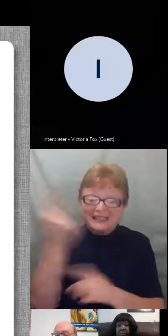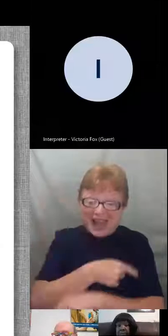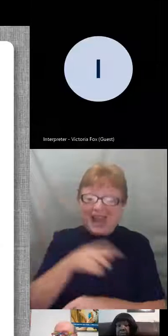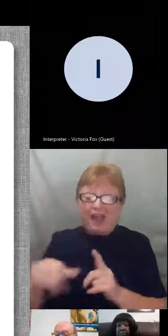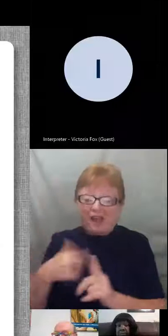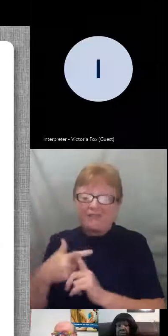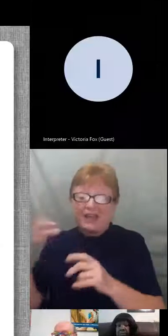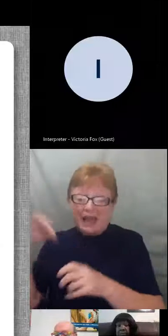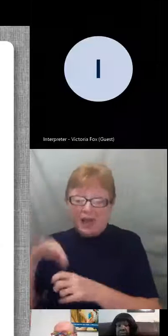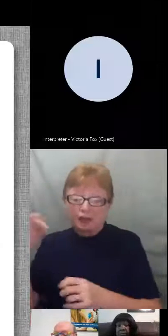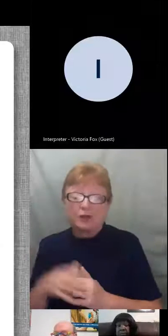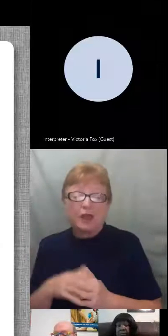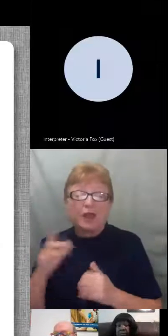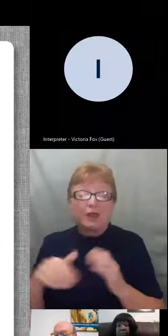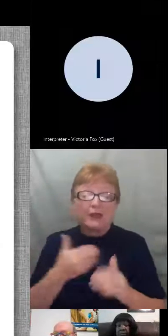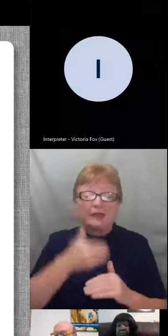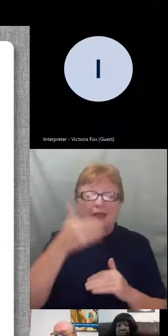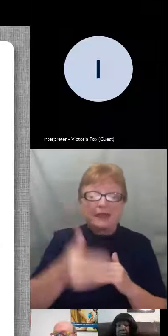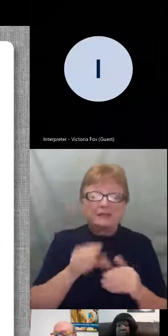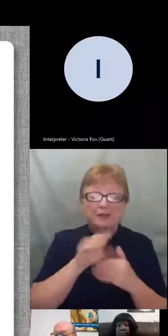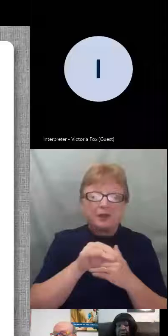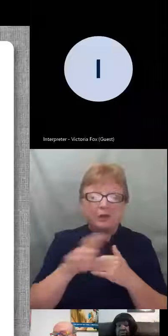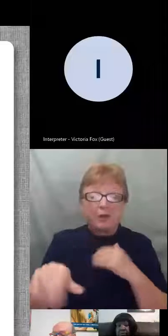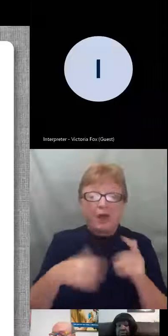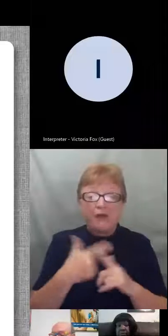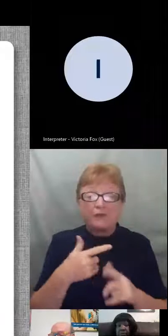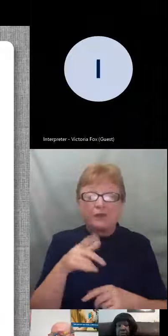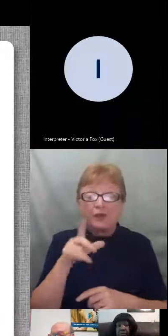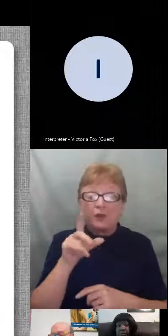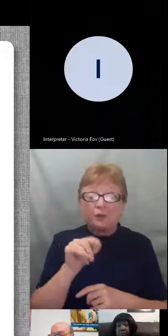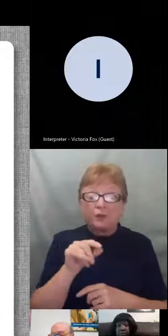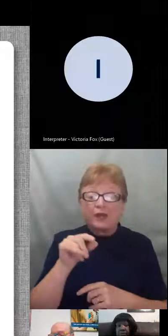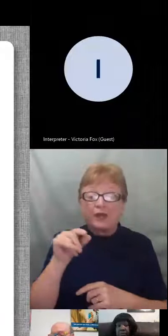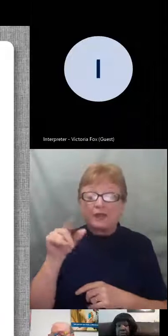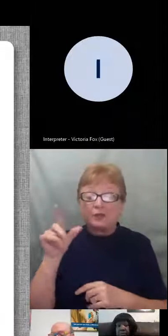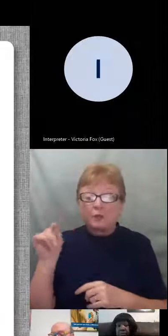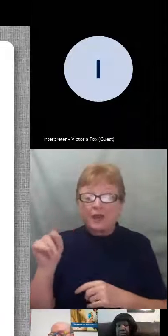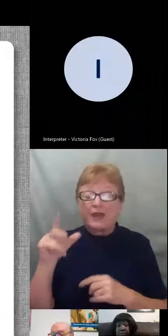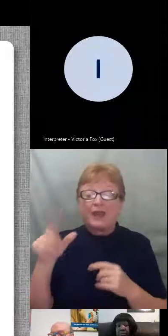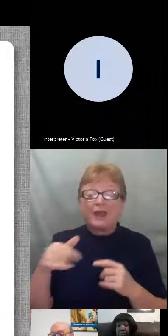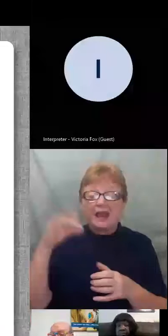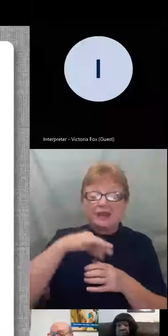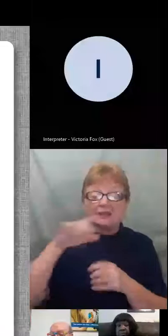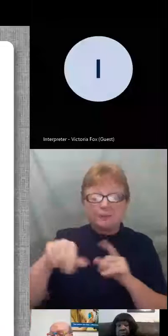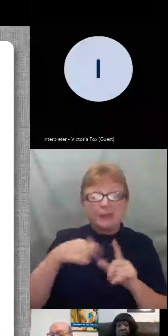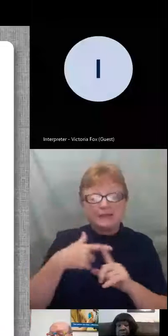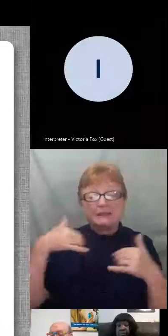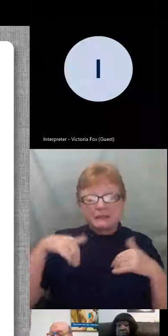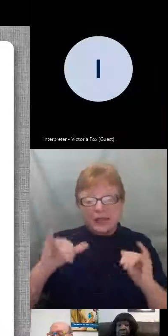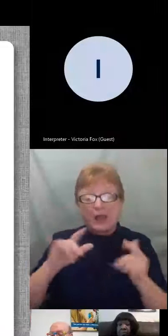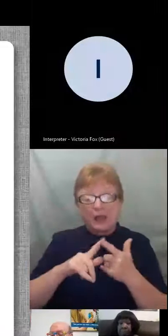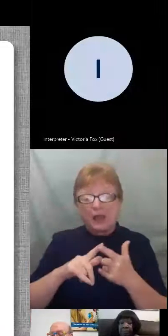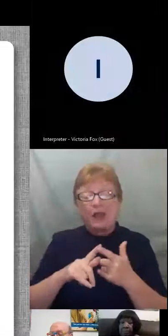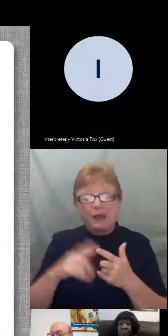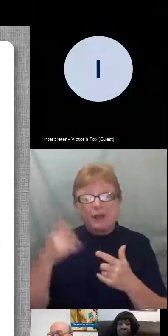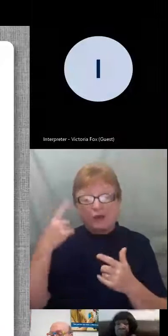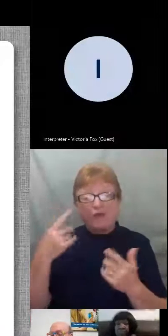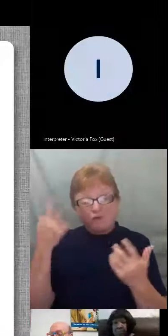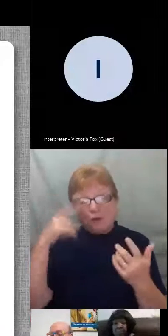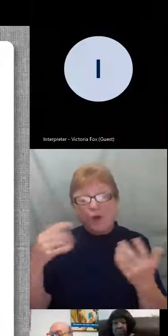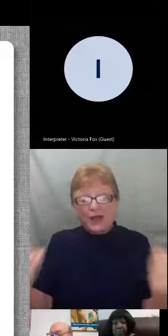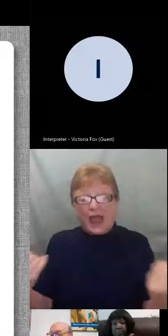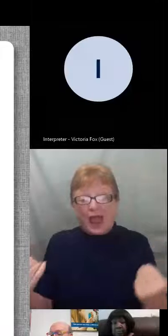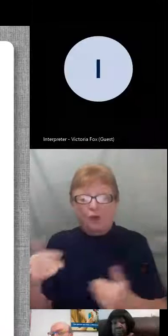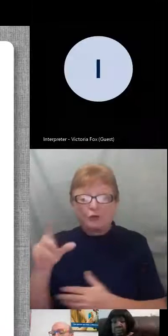is from the 2020 election, but still applies to upcoming elections. The information in it summarizes some